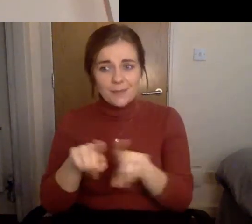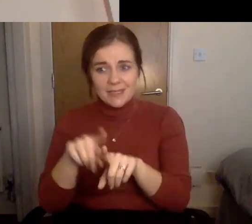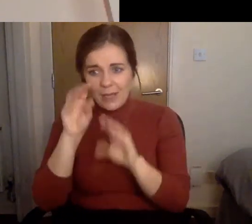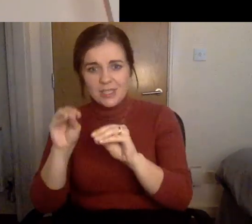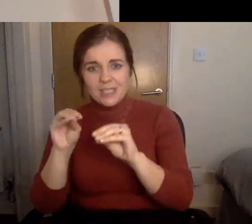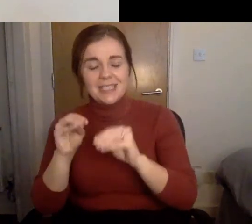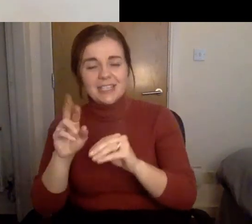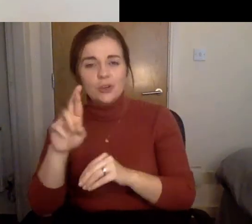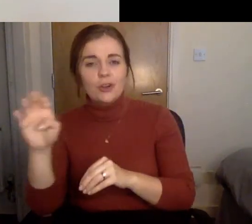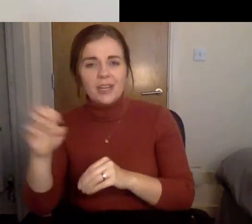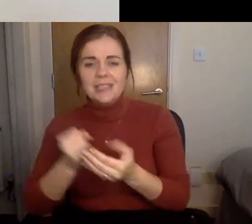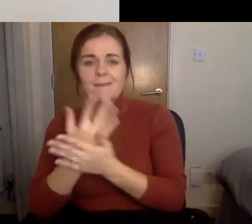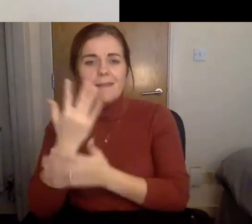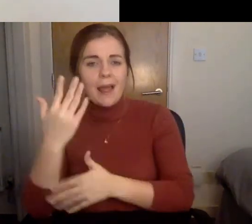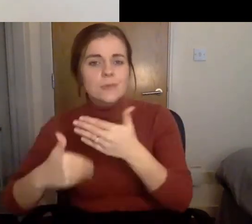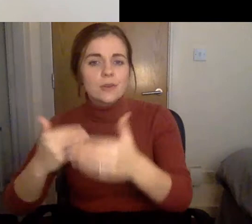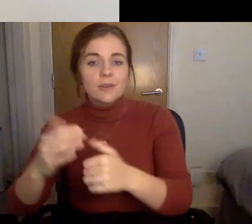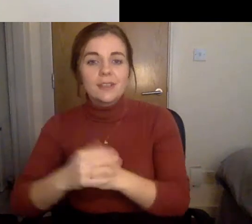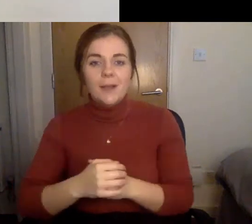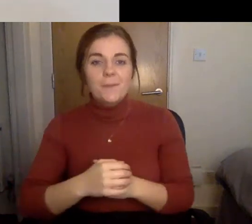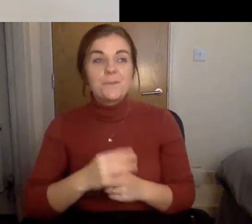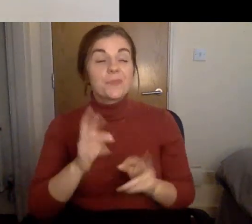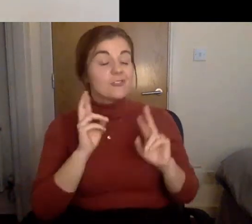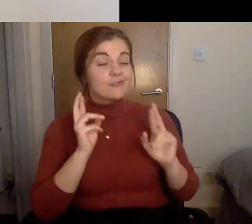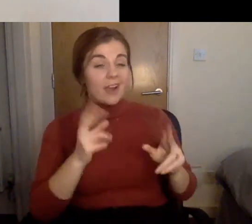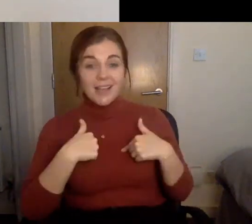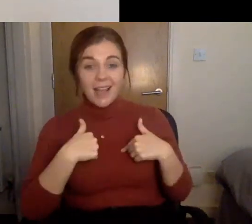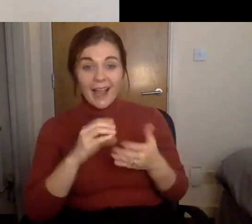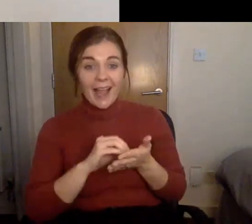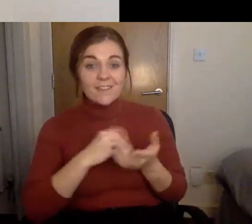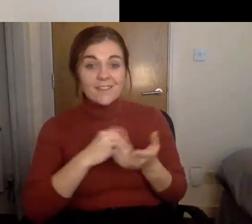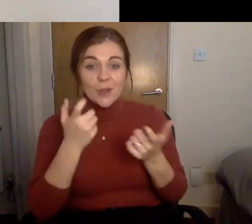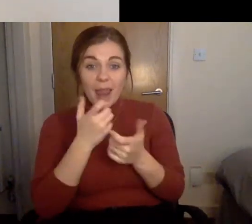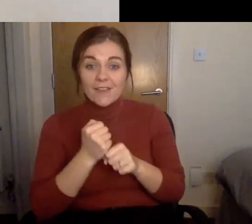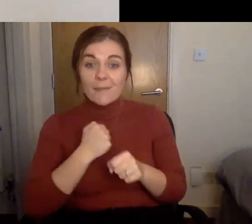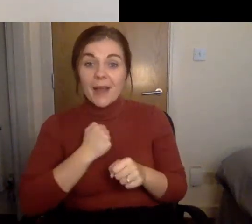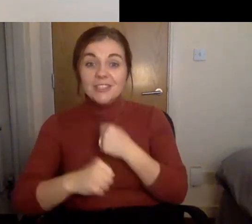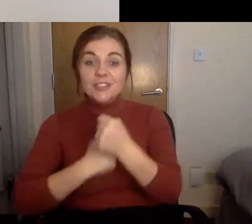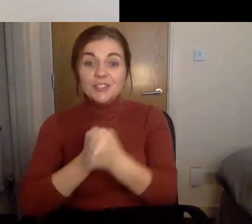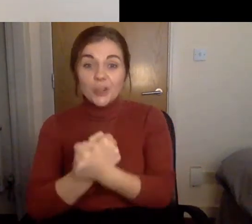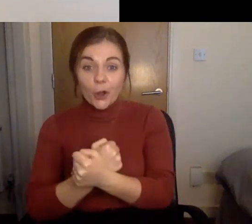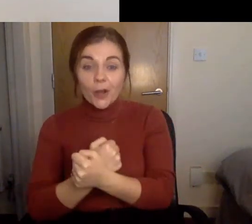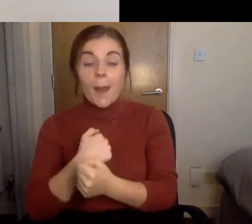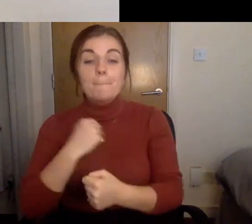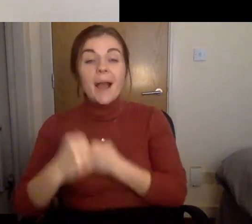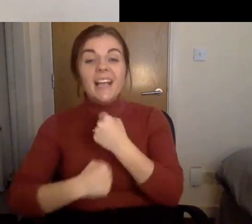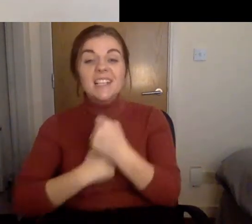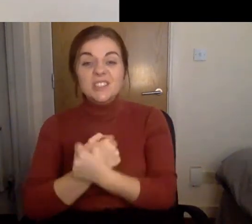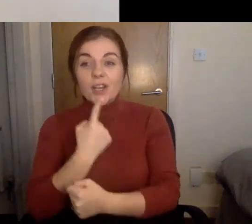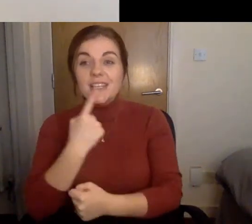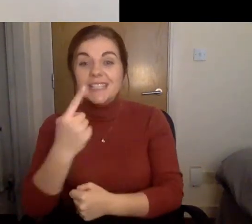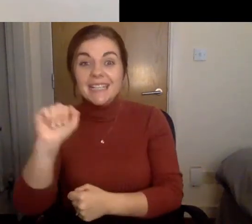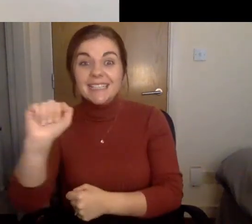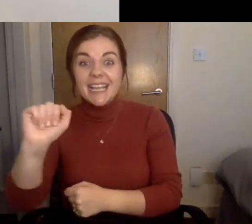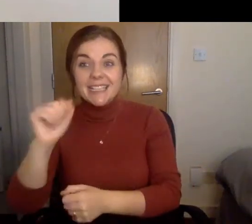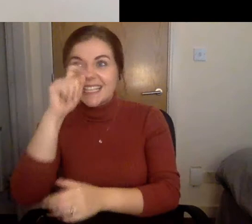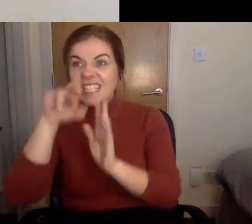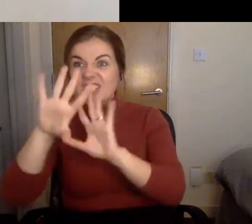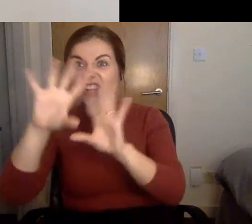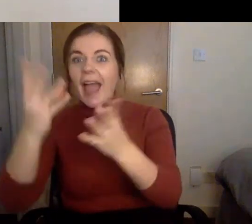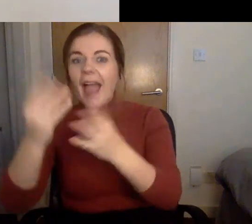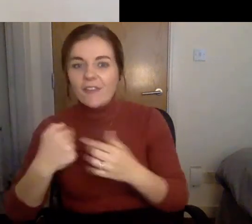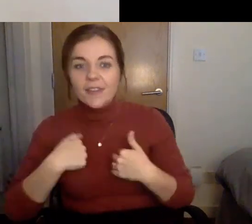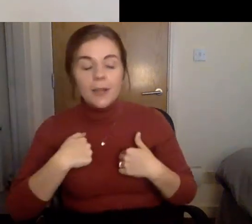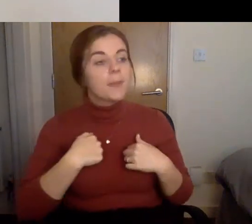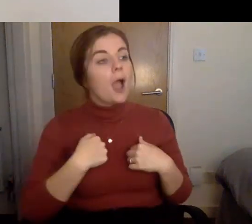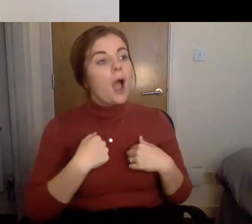You know, we demand. Like, I have to laugh at my son. Like, he comes home. First of all, he tells the teacher everything. I get away with nothing. Like, oh, I told